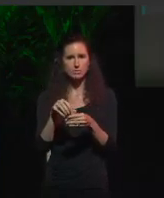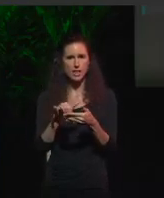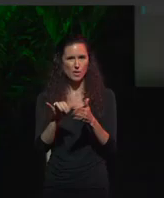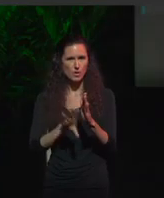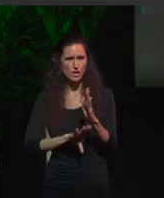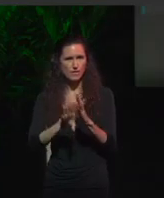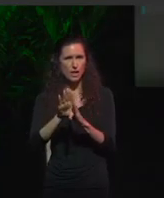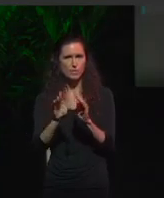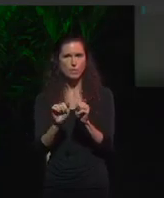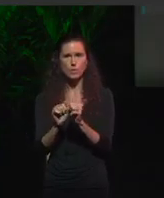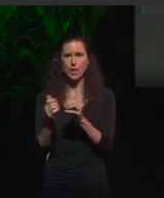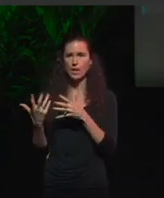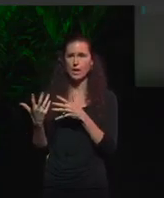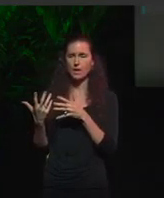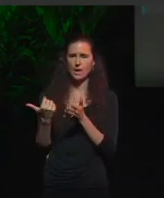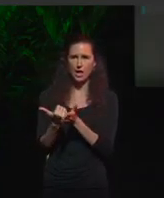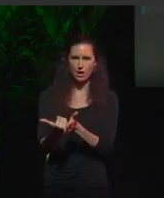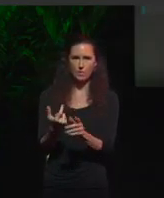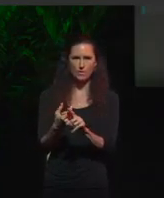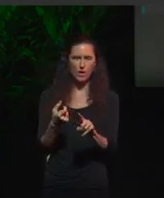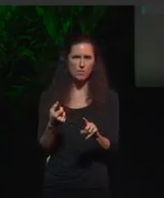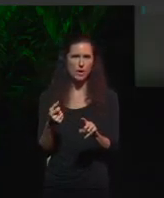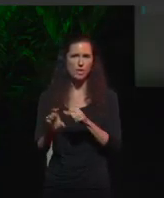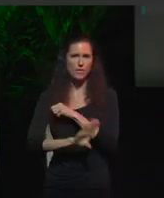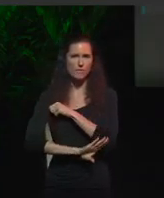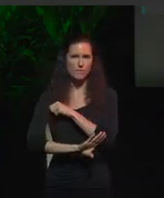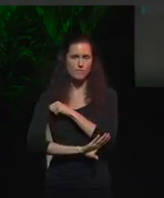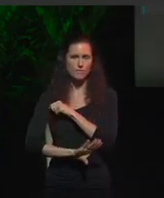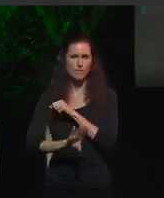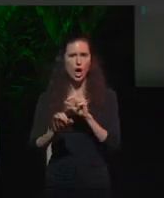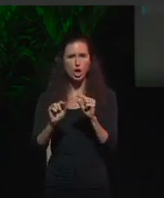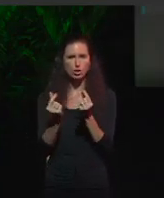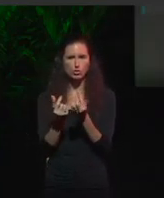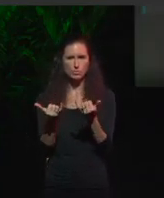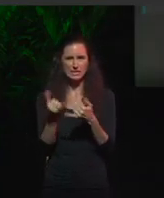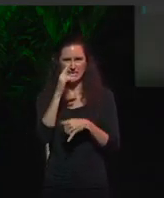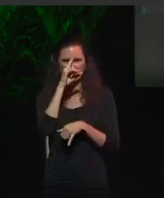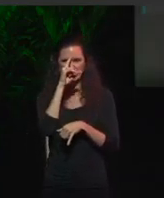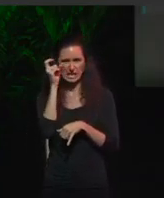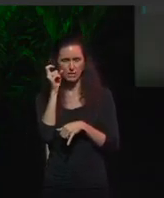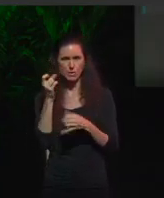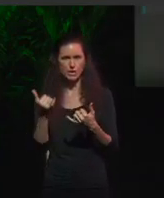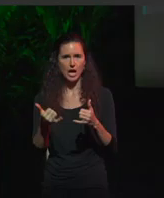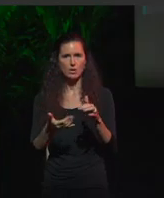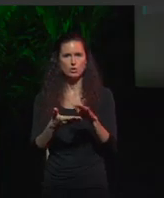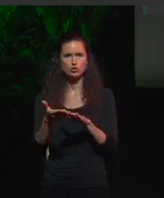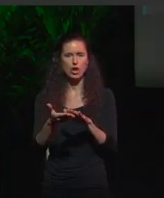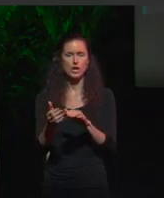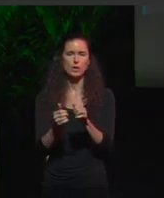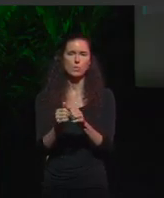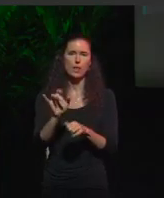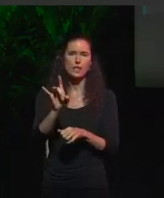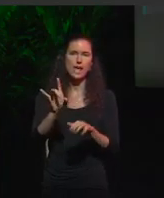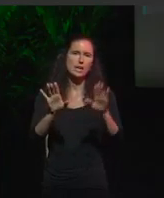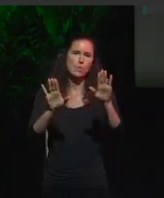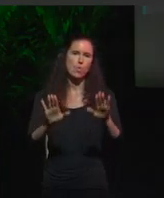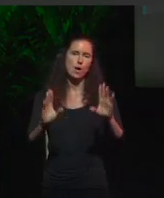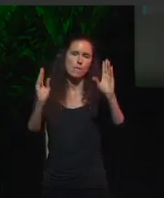developed with help from the Fall Continuity Group this summer. We got it up and running with 8 wonderful